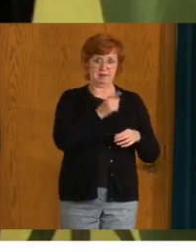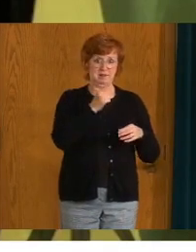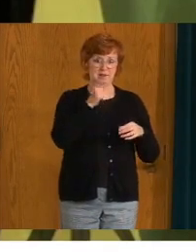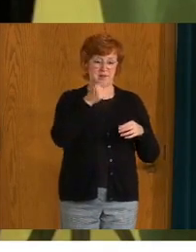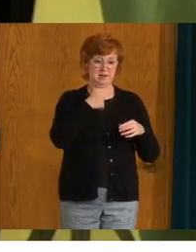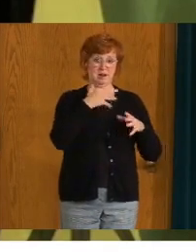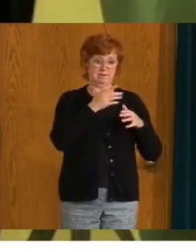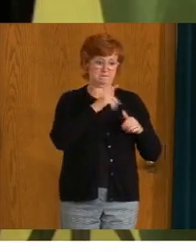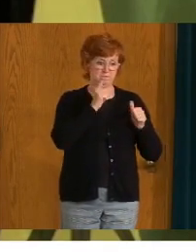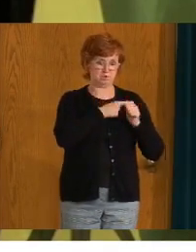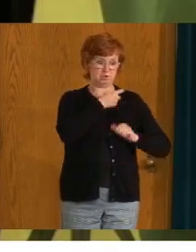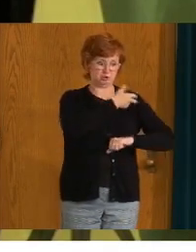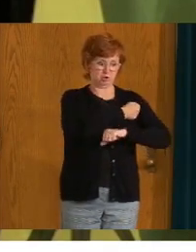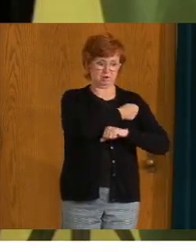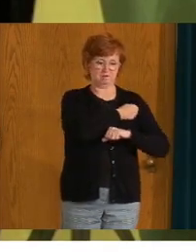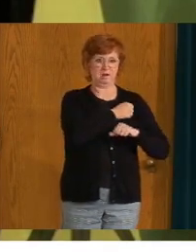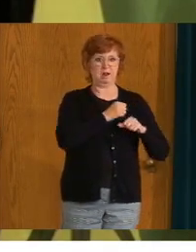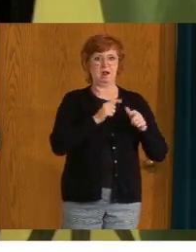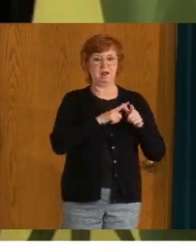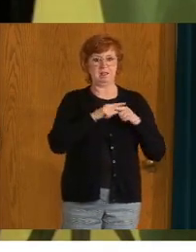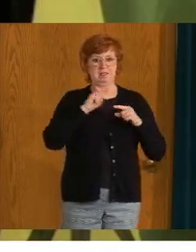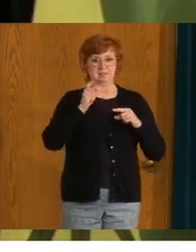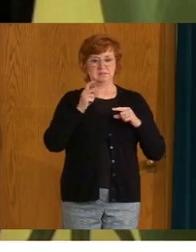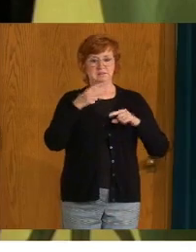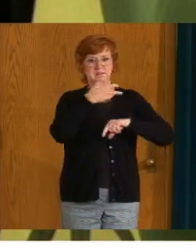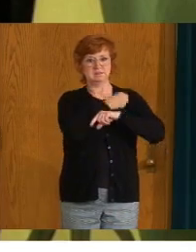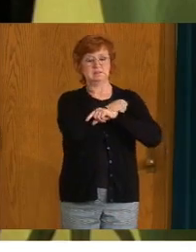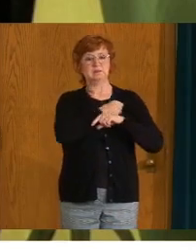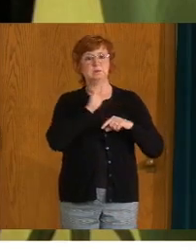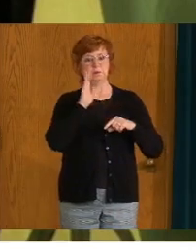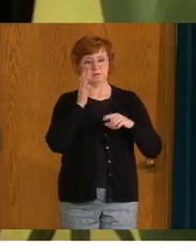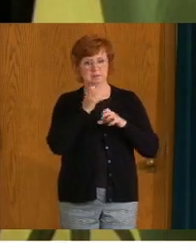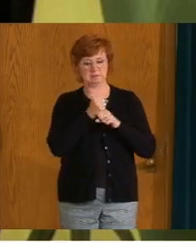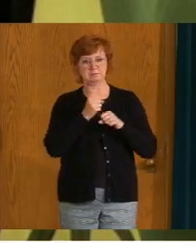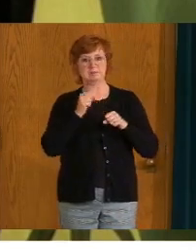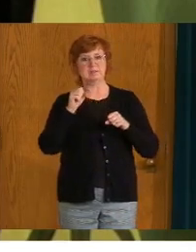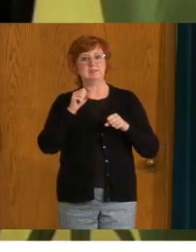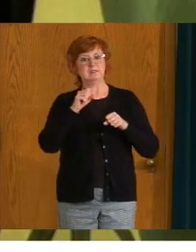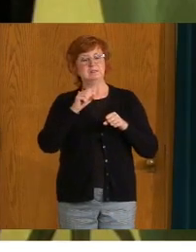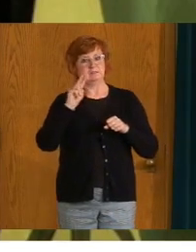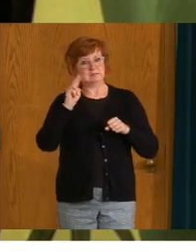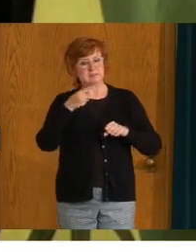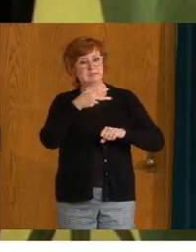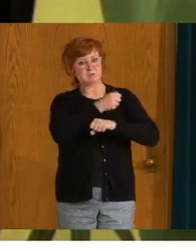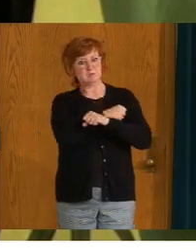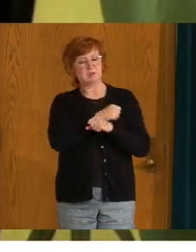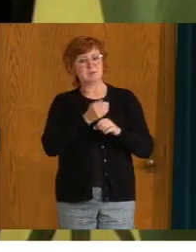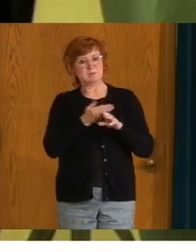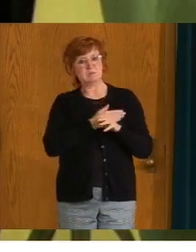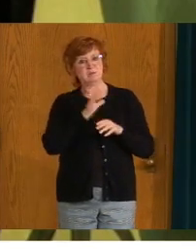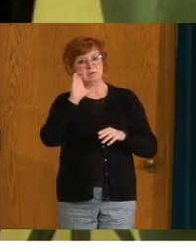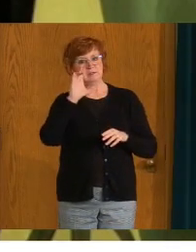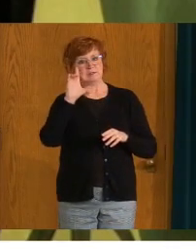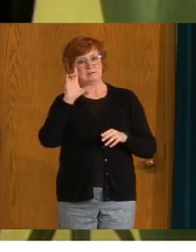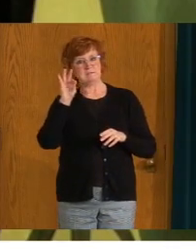to the CFL season opening. That may be an incentive for some to get started on this sequence of